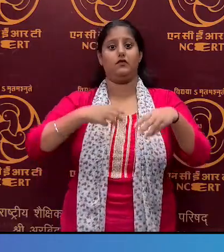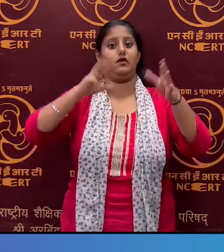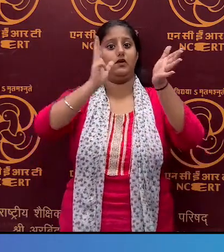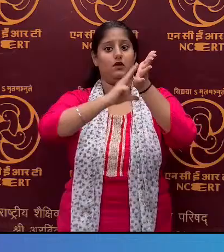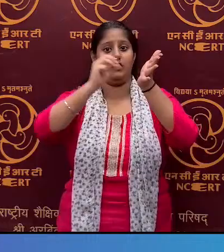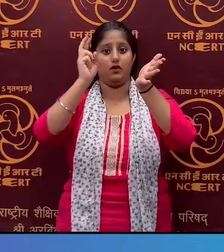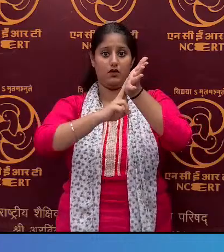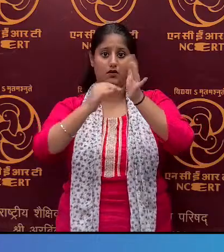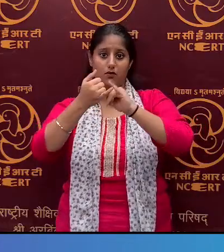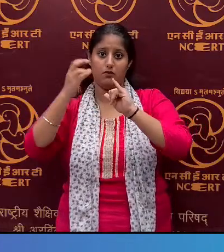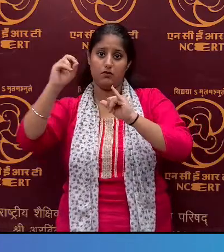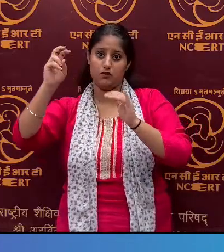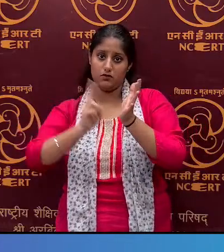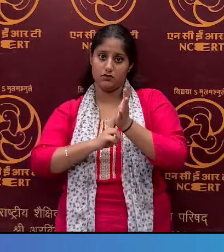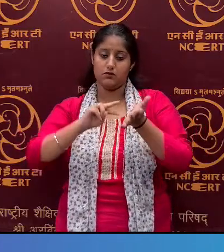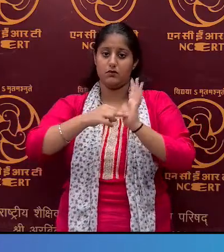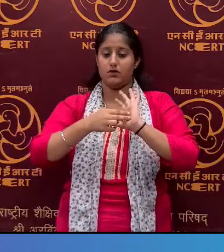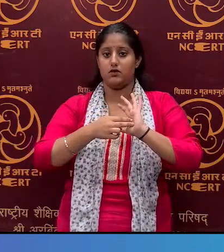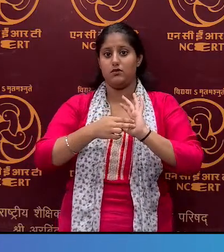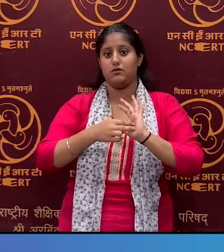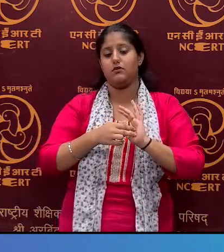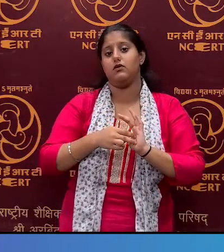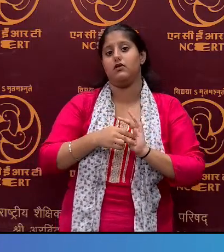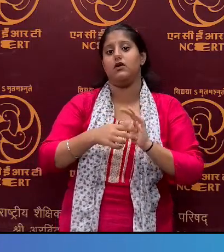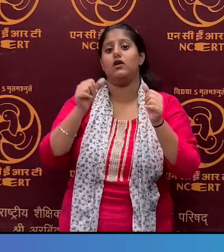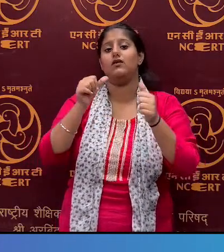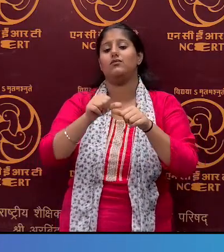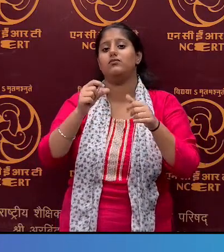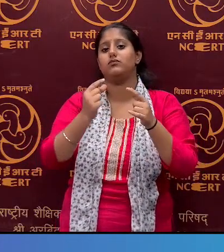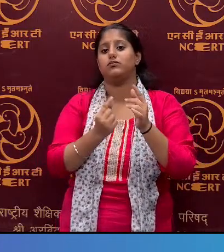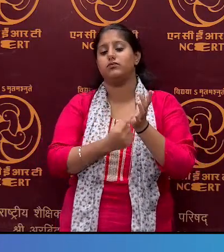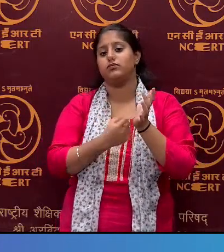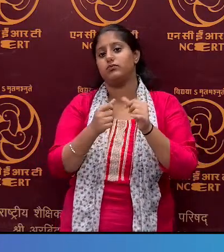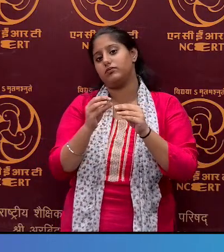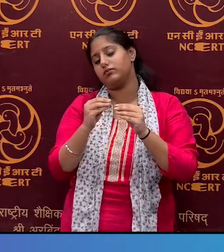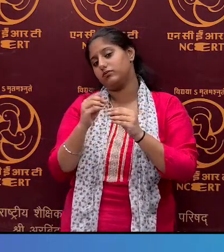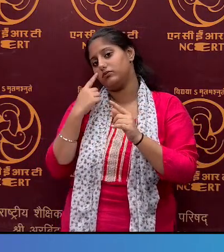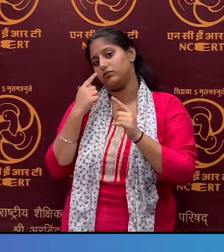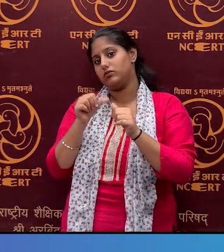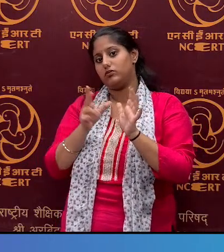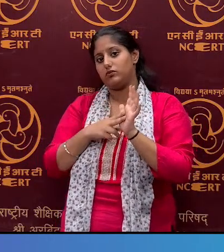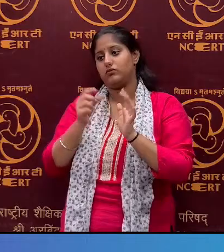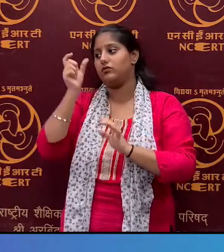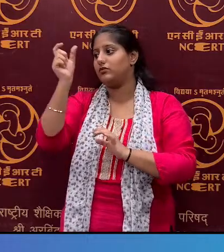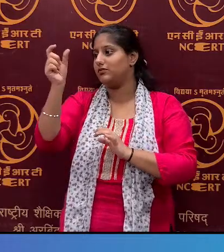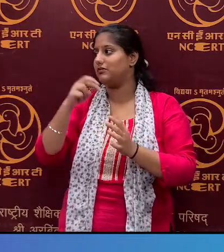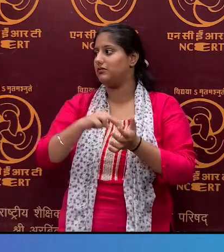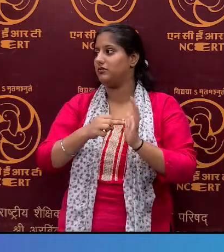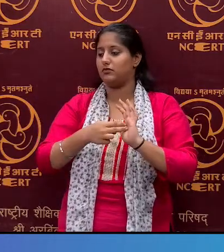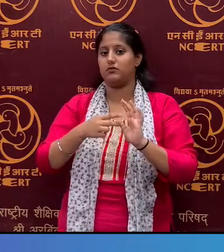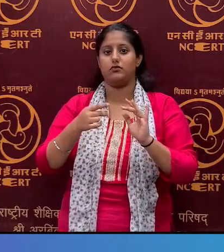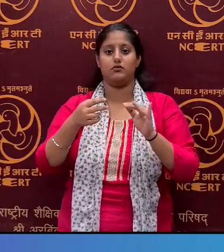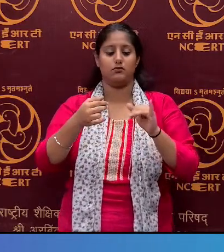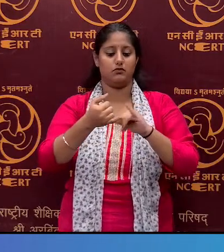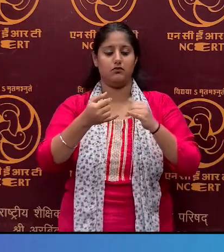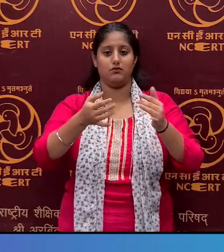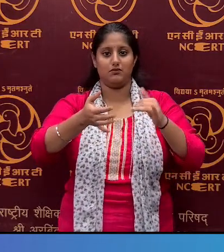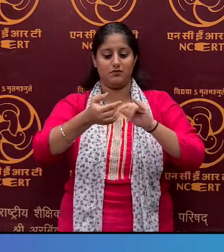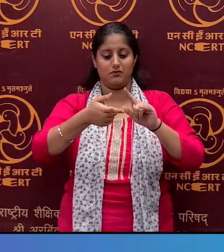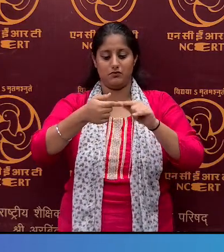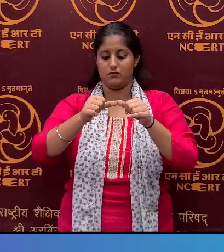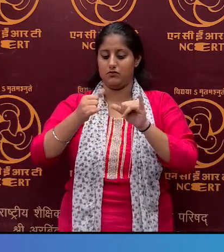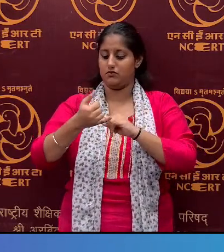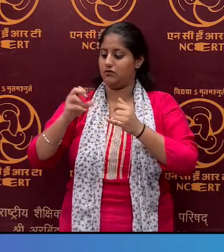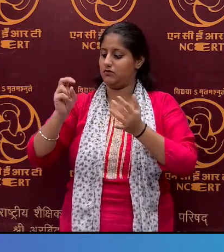the word which basically derived from the Arabic word mausim, which means season, right? So, monsoon